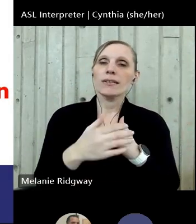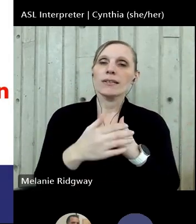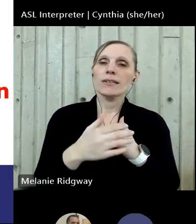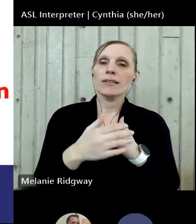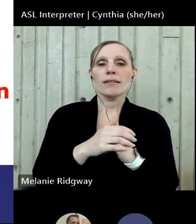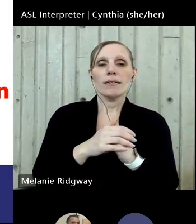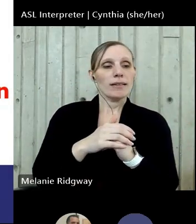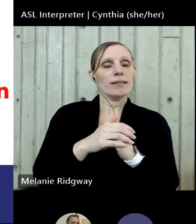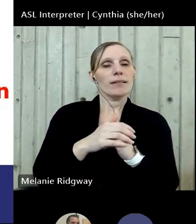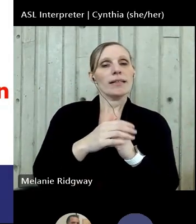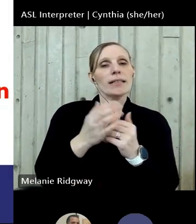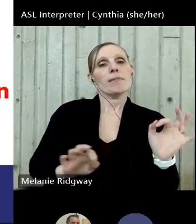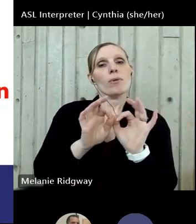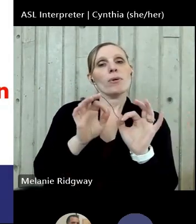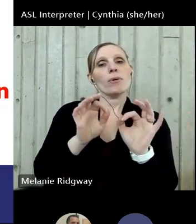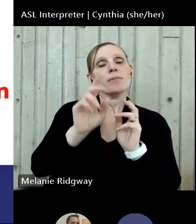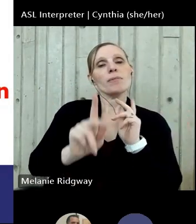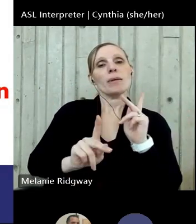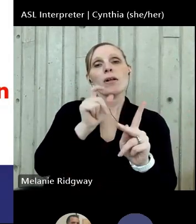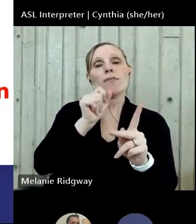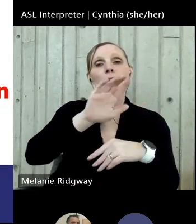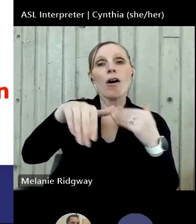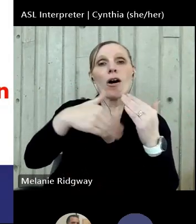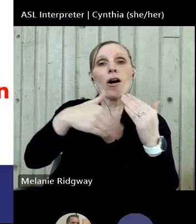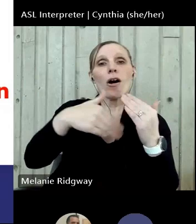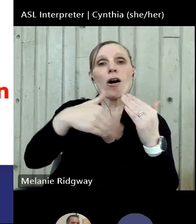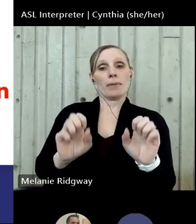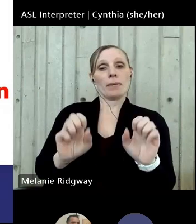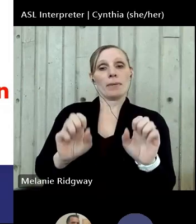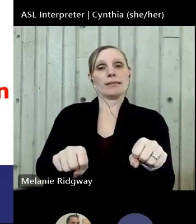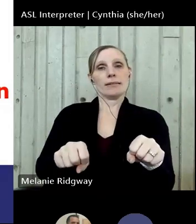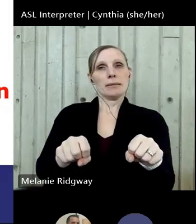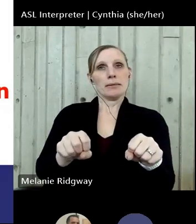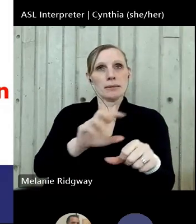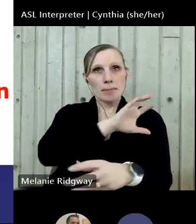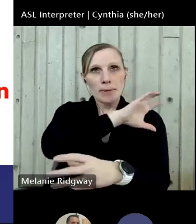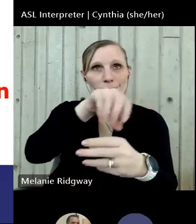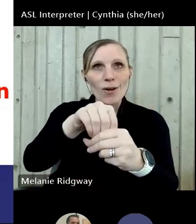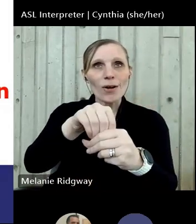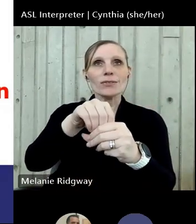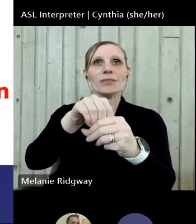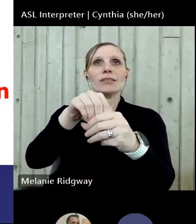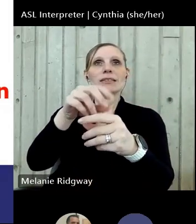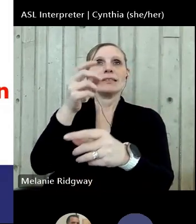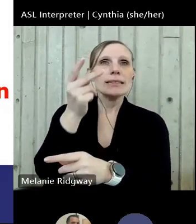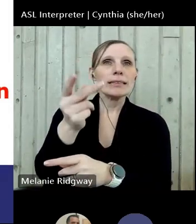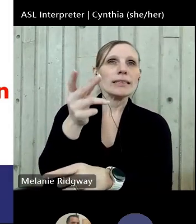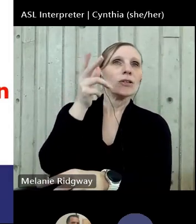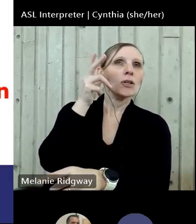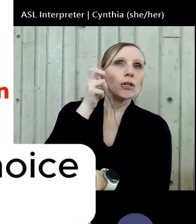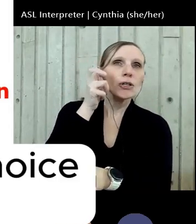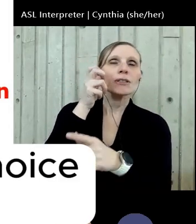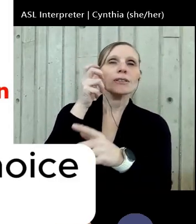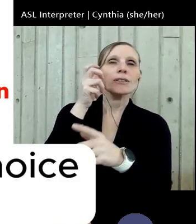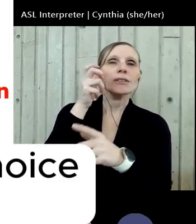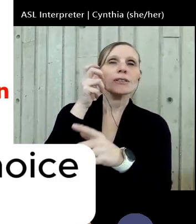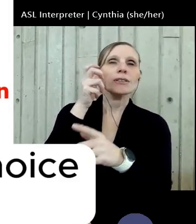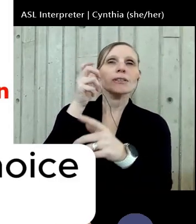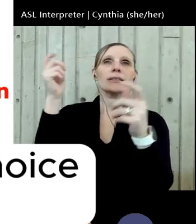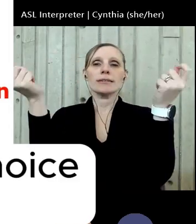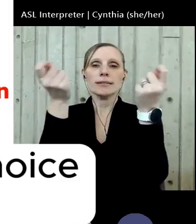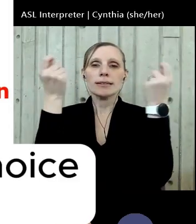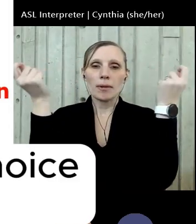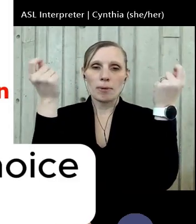all abilities can be seen, heard, supported, and celebrated. Job seekers